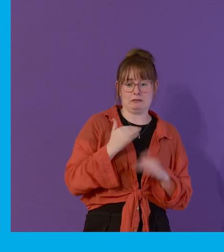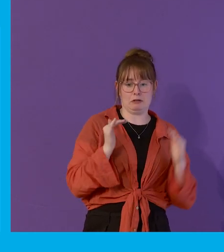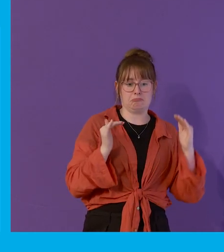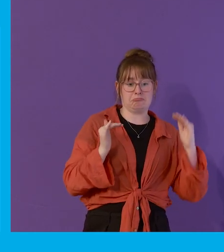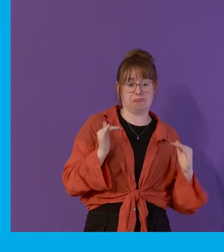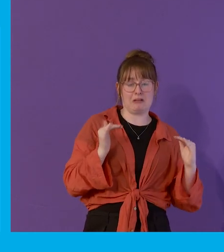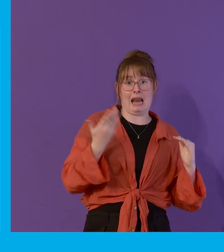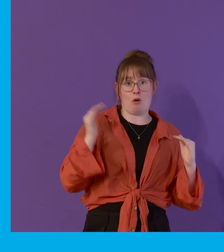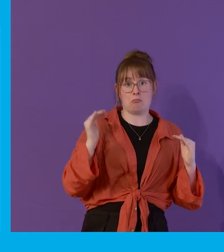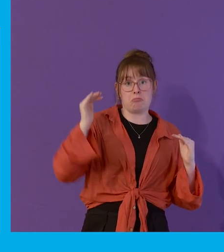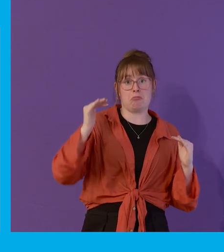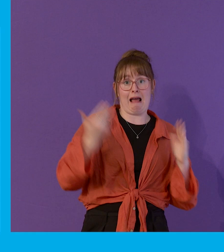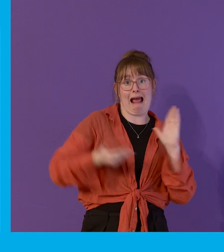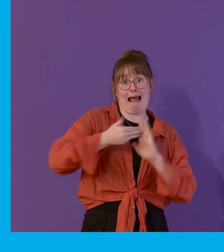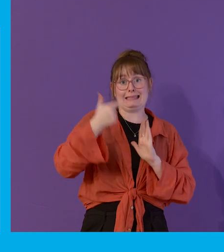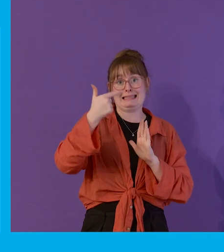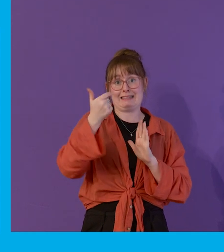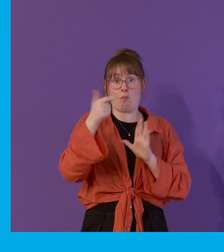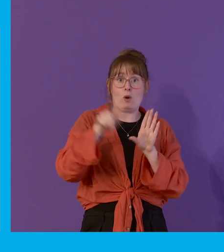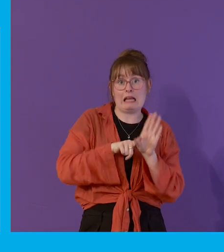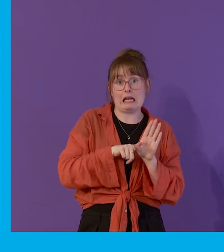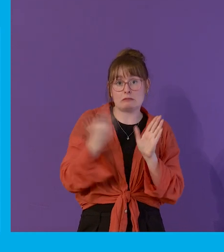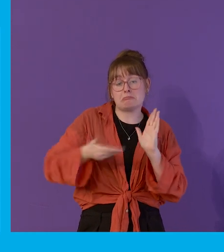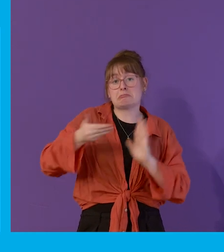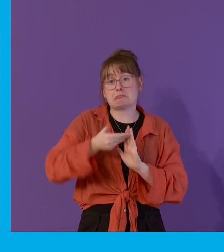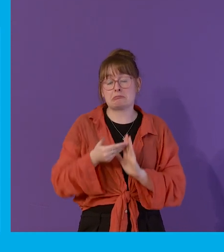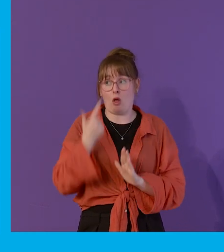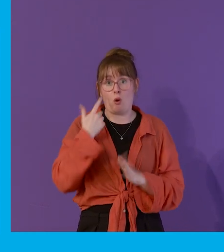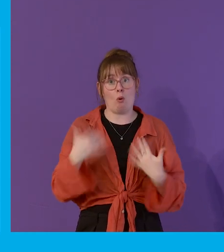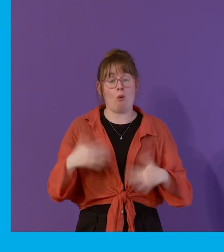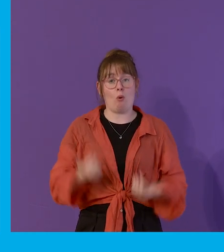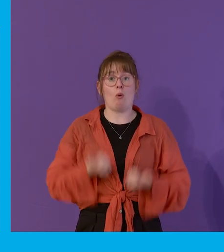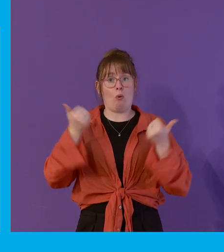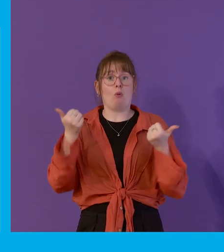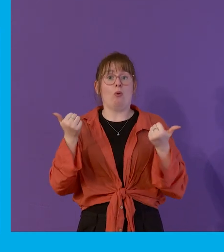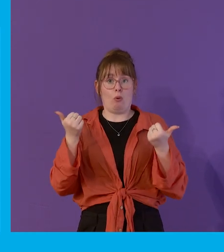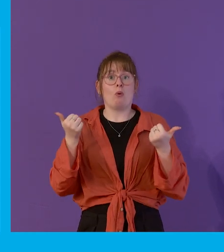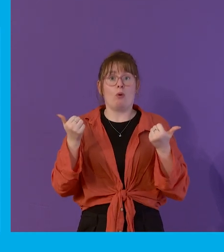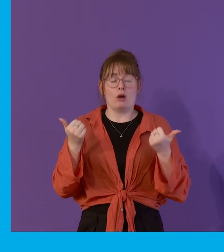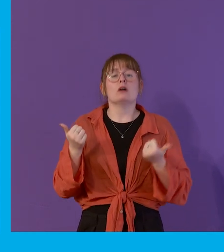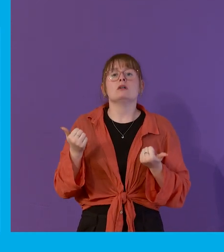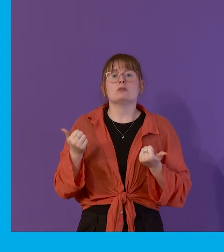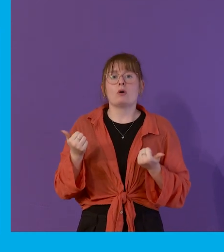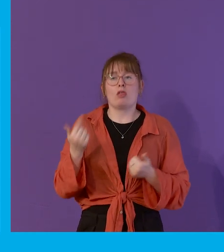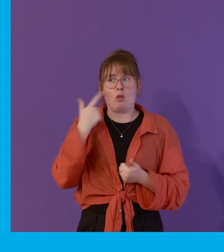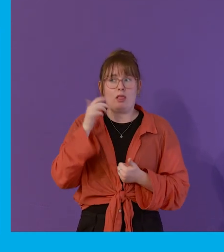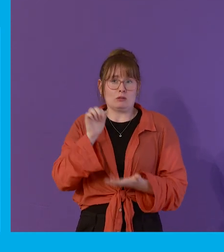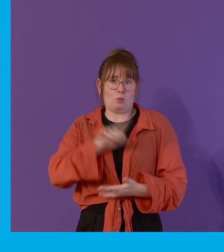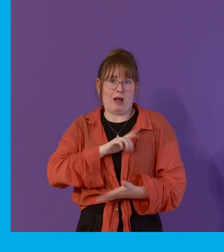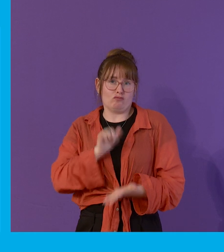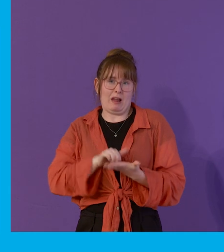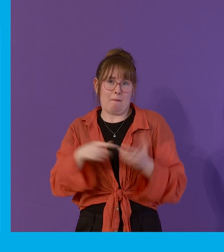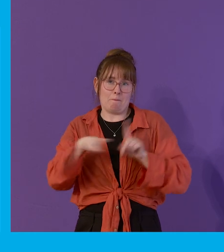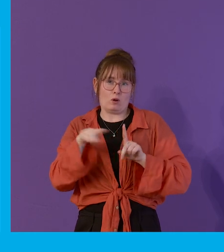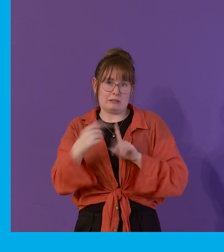wards. So that was the big outcome that the King's Fund kind of thought was remarkable, and that's why they wrote an evaluation of it, which is online. You can